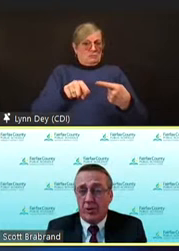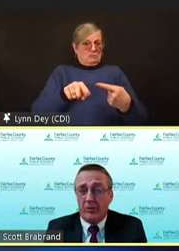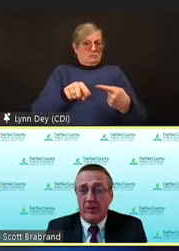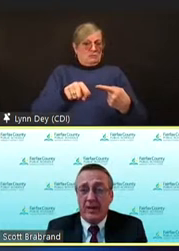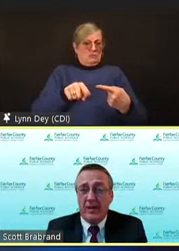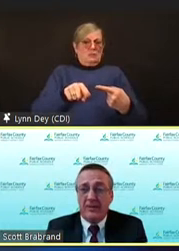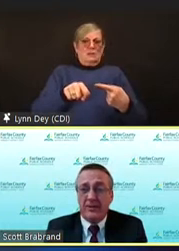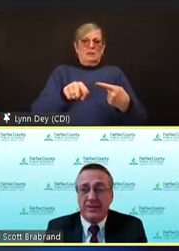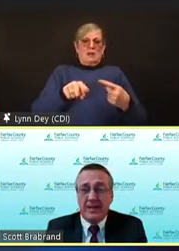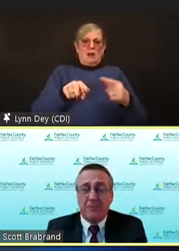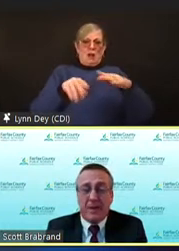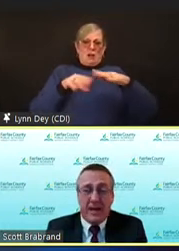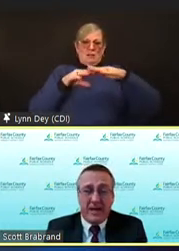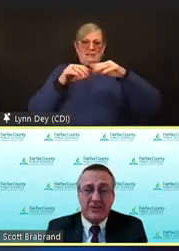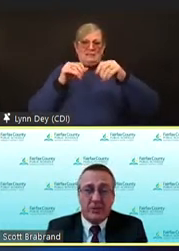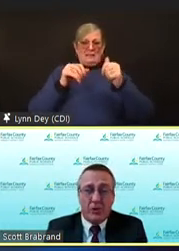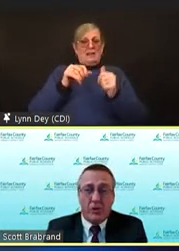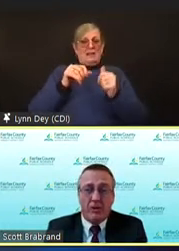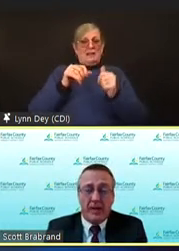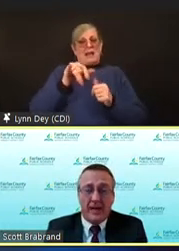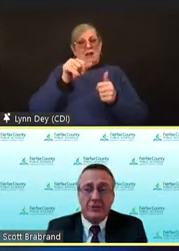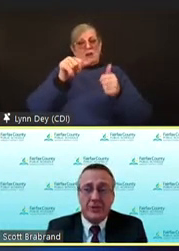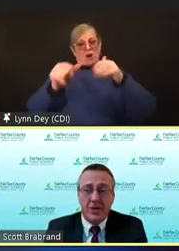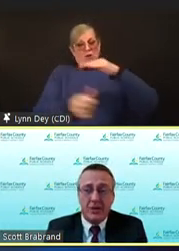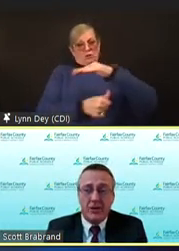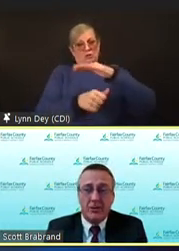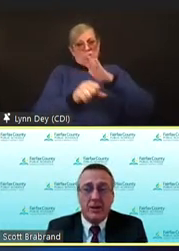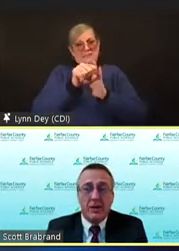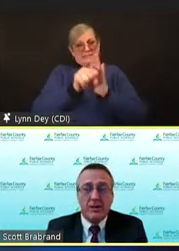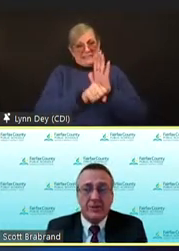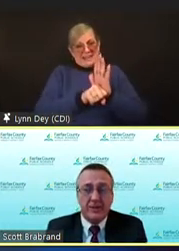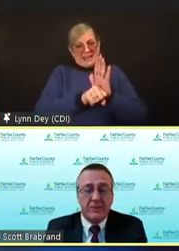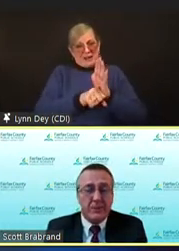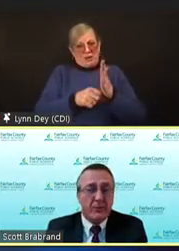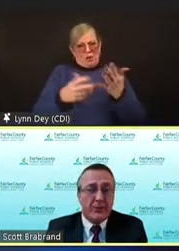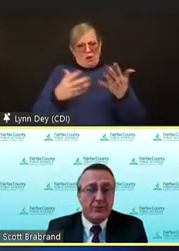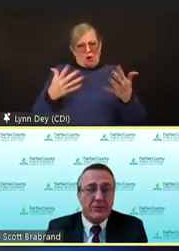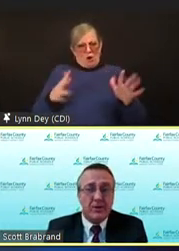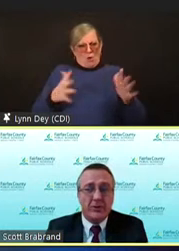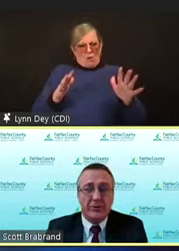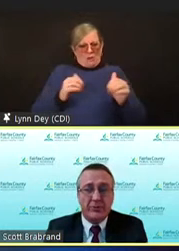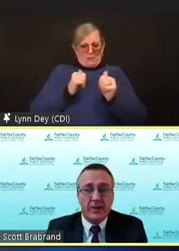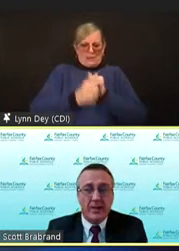statutory law. The state passed a law last year, Senate Bill